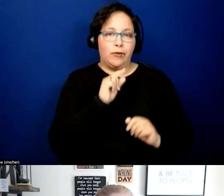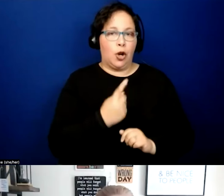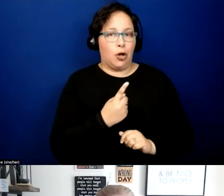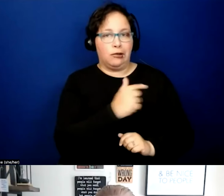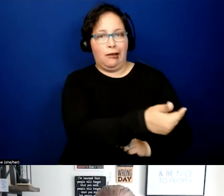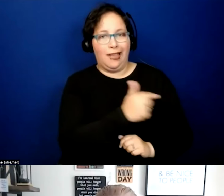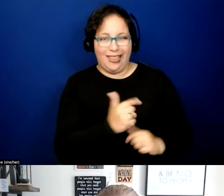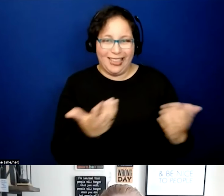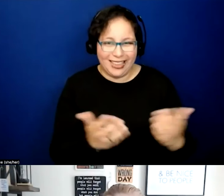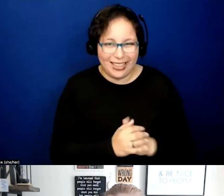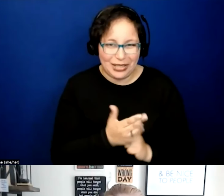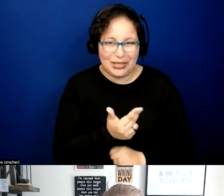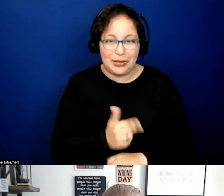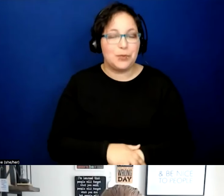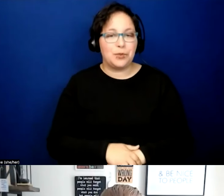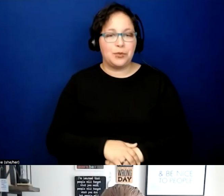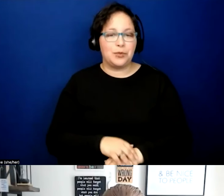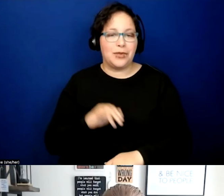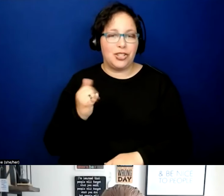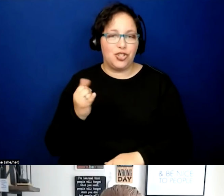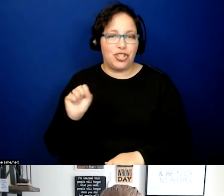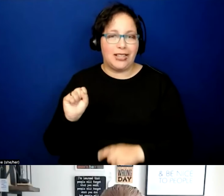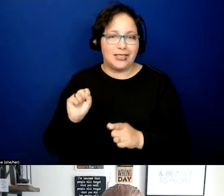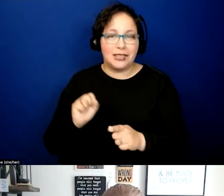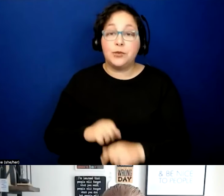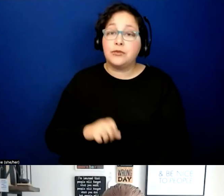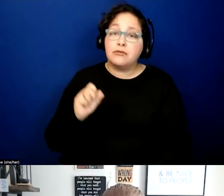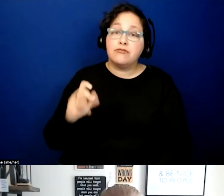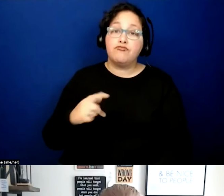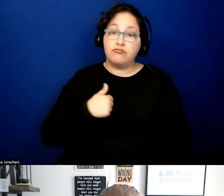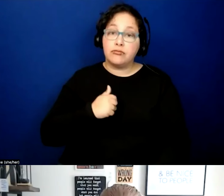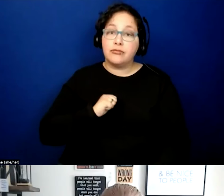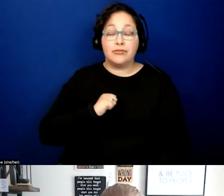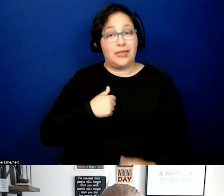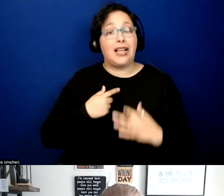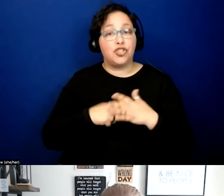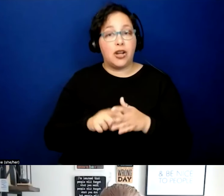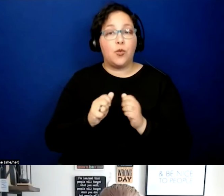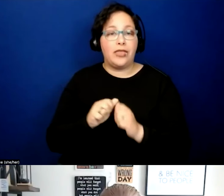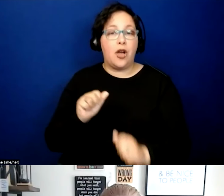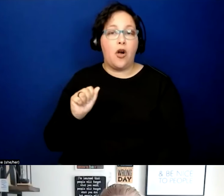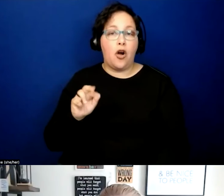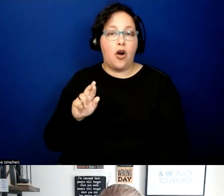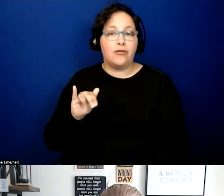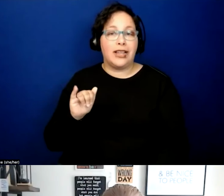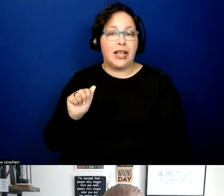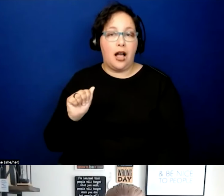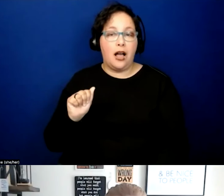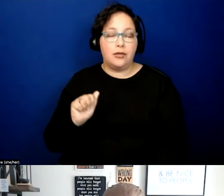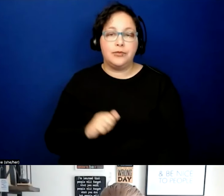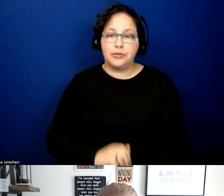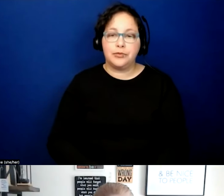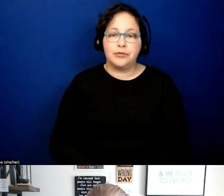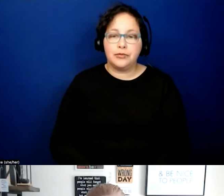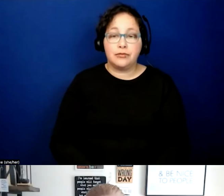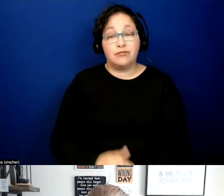Go for it. I will say that I started with ARIA. I started with,